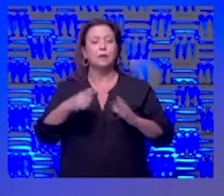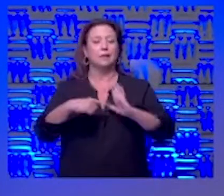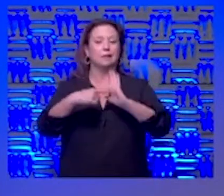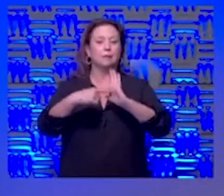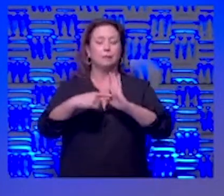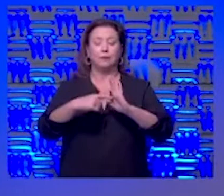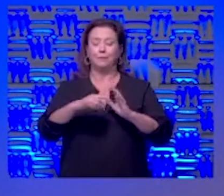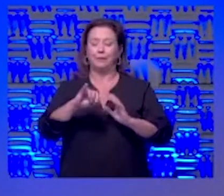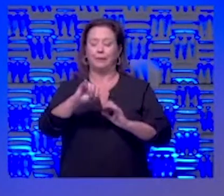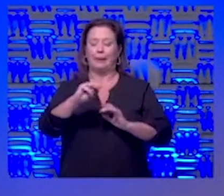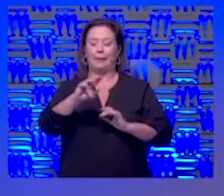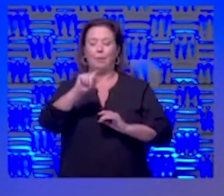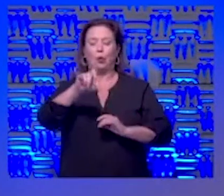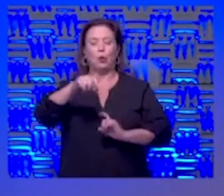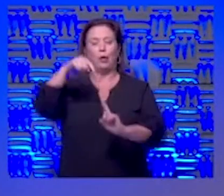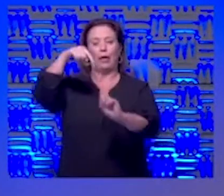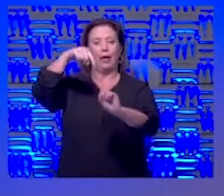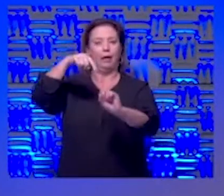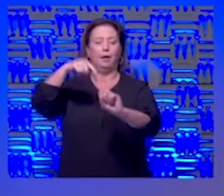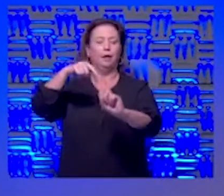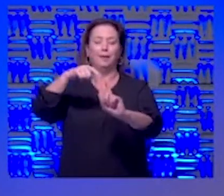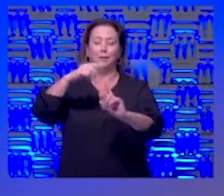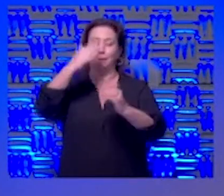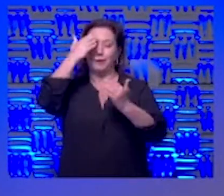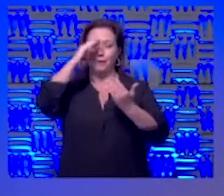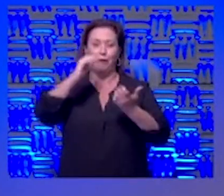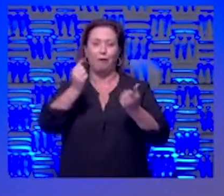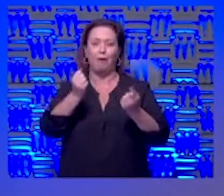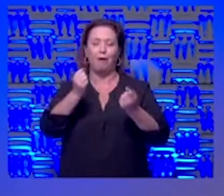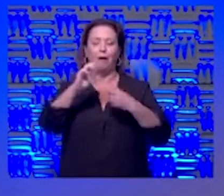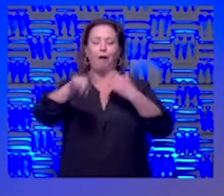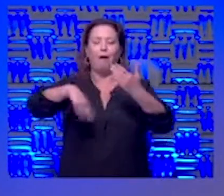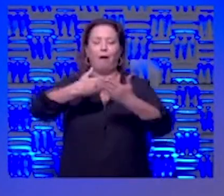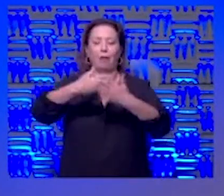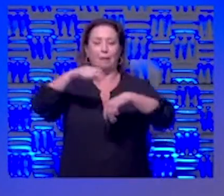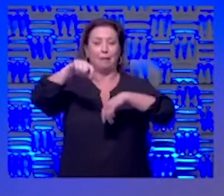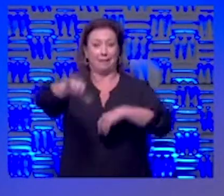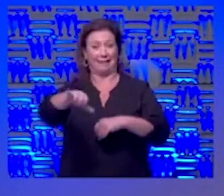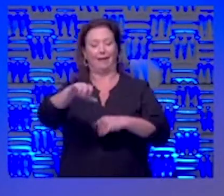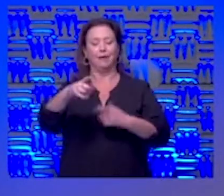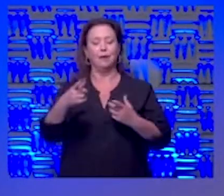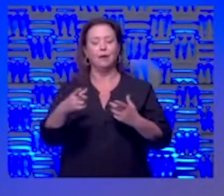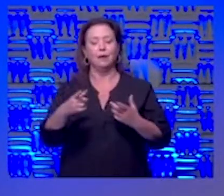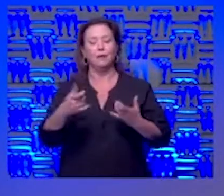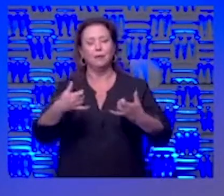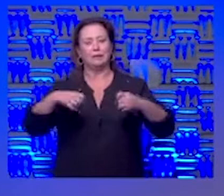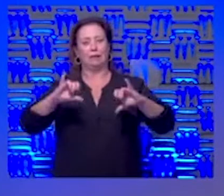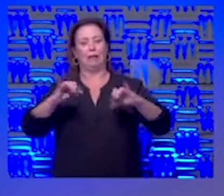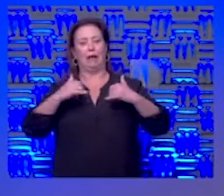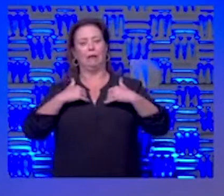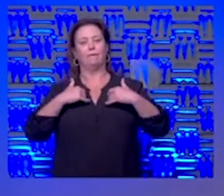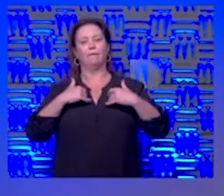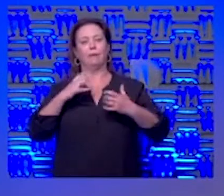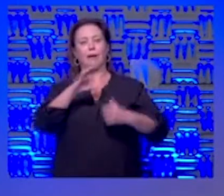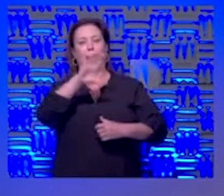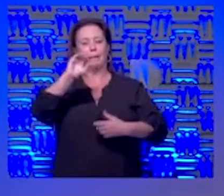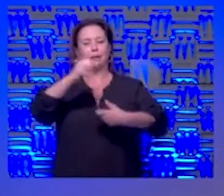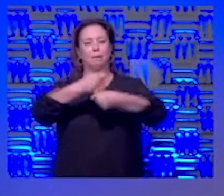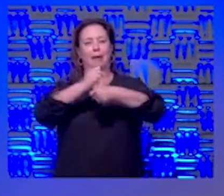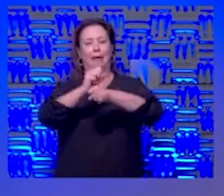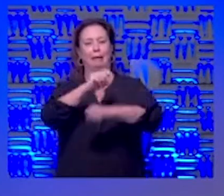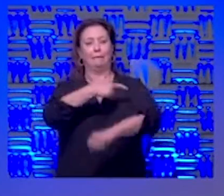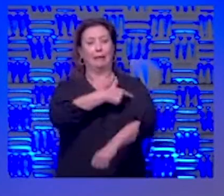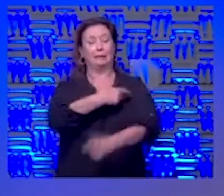about immunity, and that does not help us when we are trying to create a vaccine. But we do have a lot of companies out there trying to produce